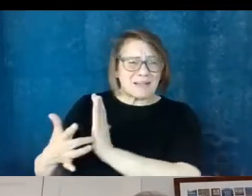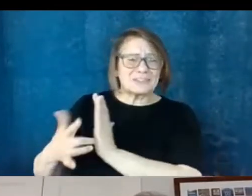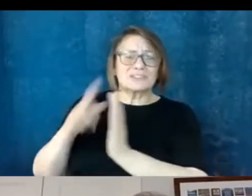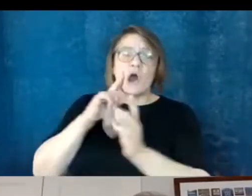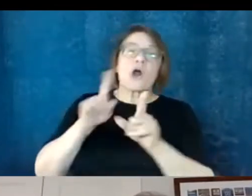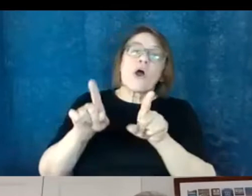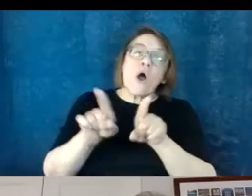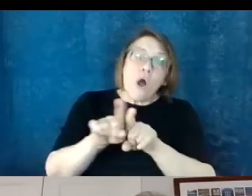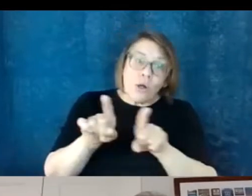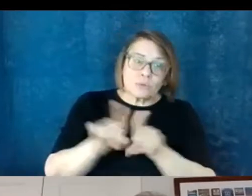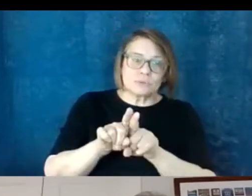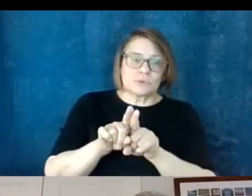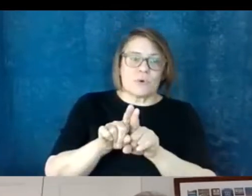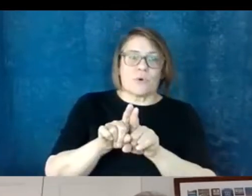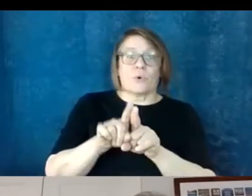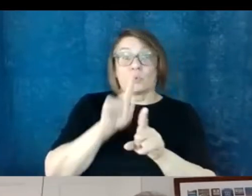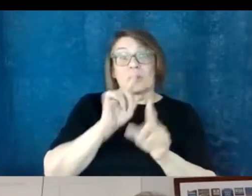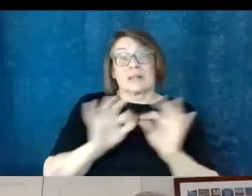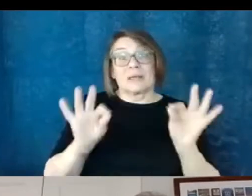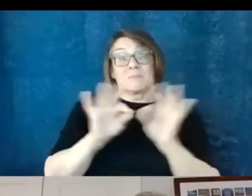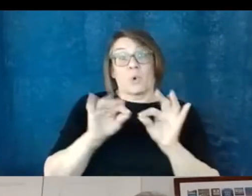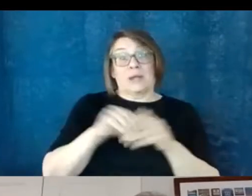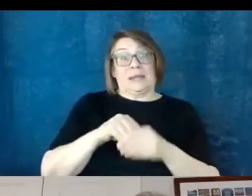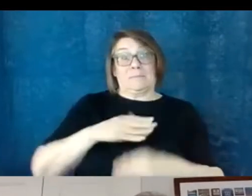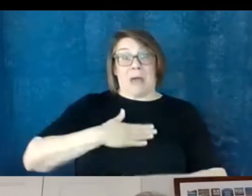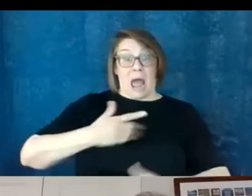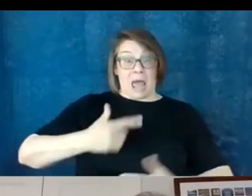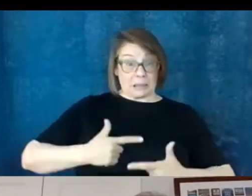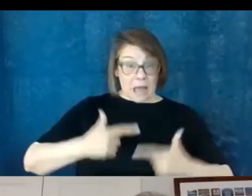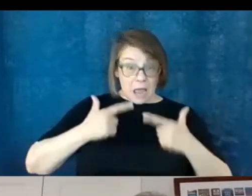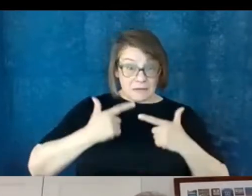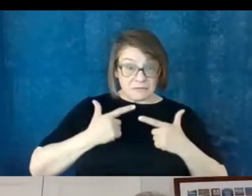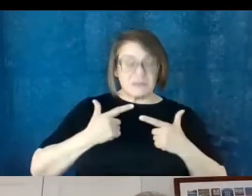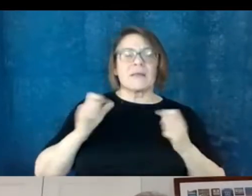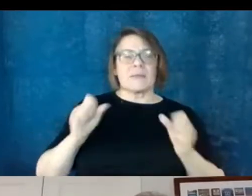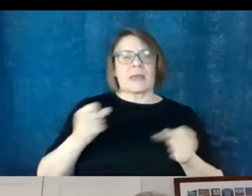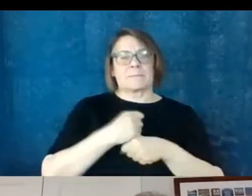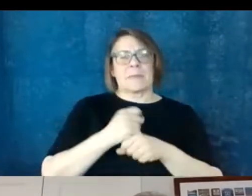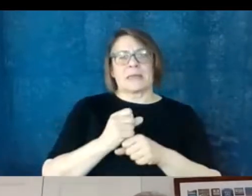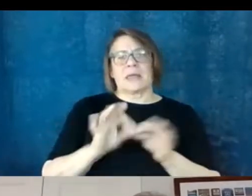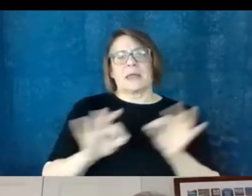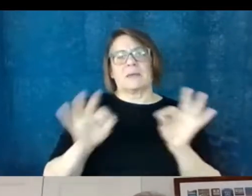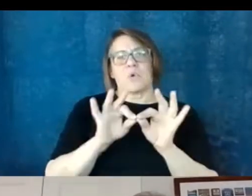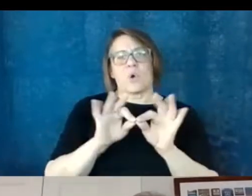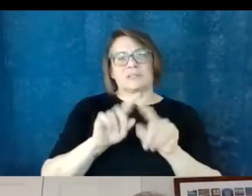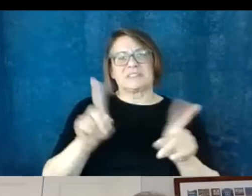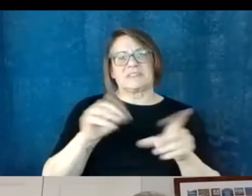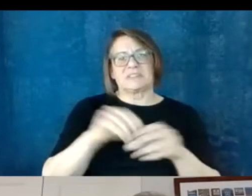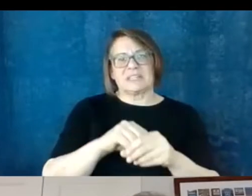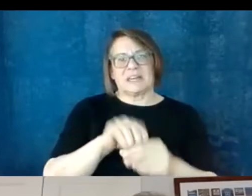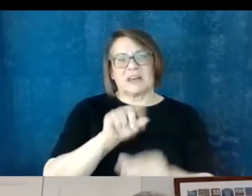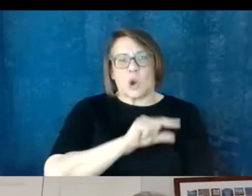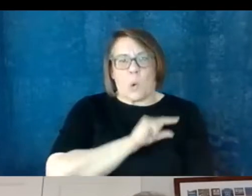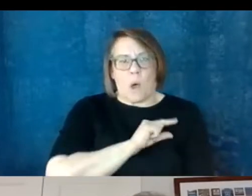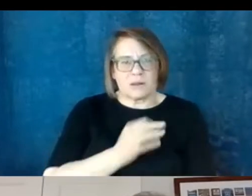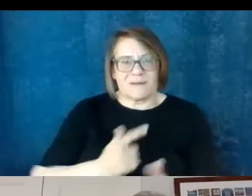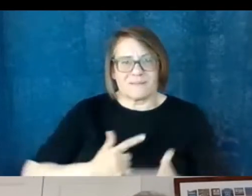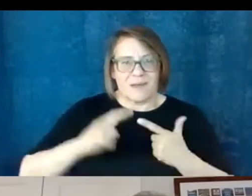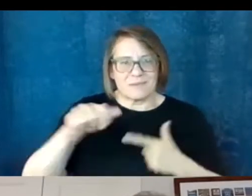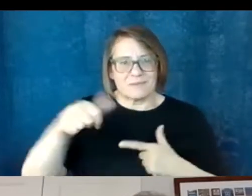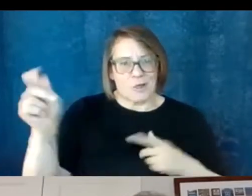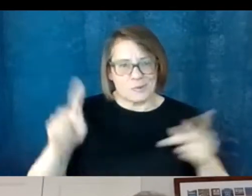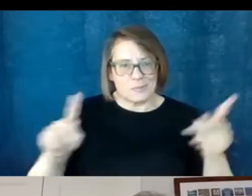also really important in my life, and they can make an important contribution to the quality of life for other deaf and